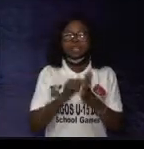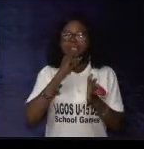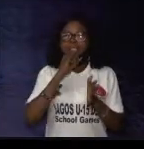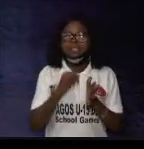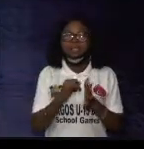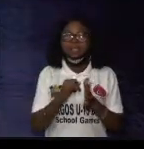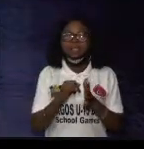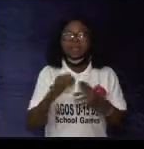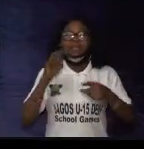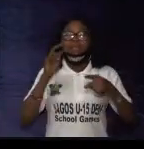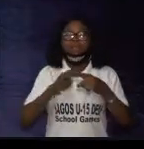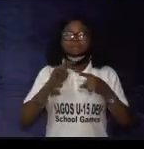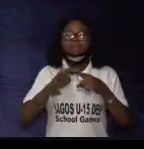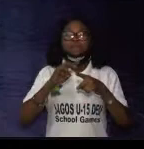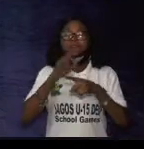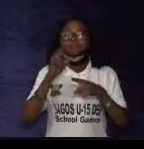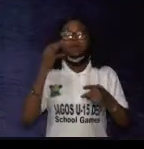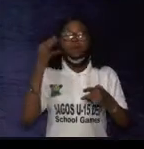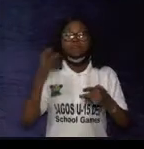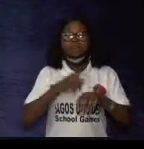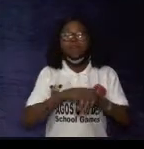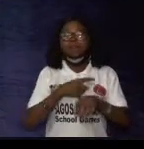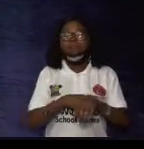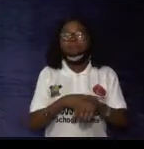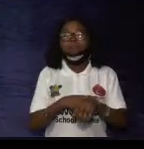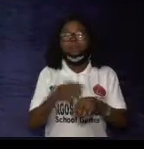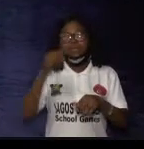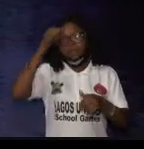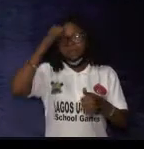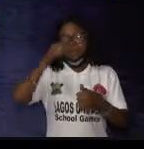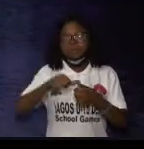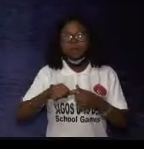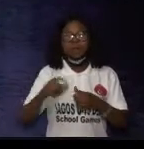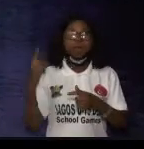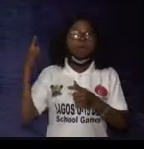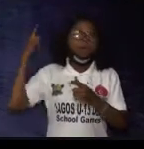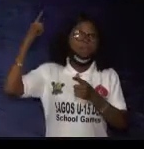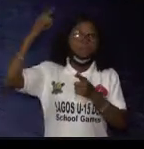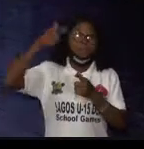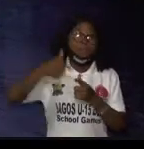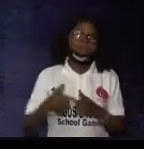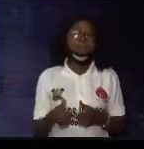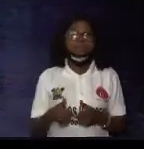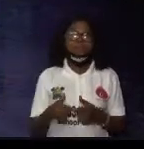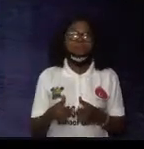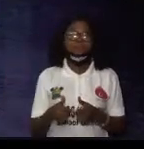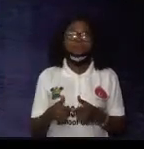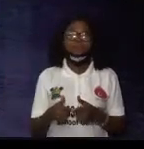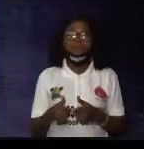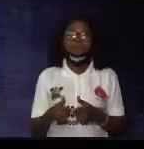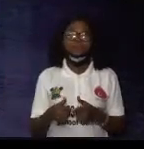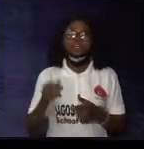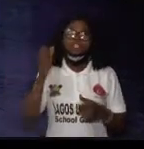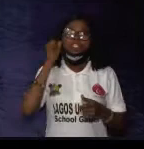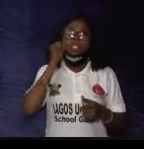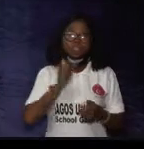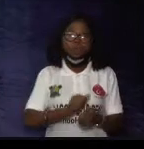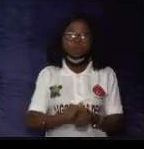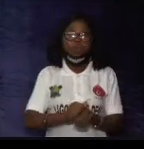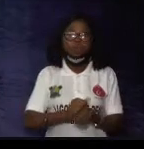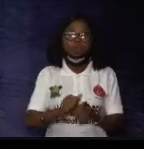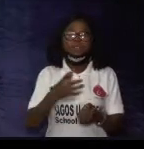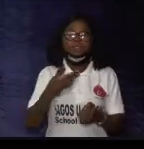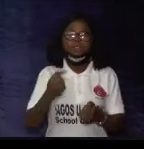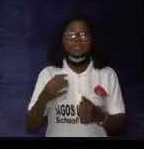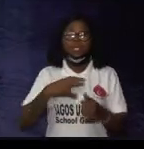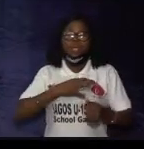man. That is adverbial clause of time. Remember, the word until is there, yes. She washed